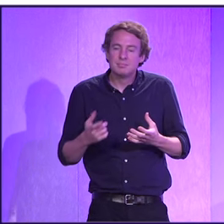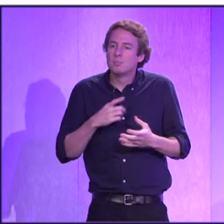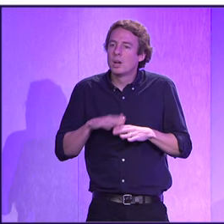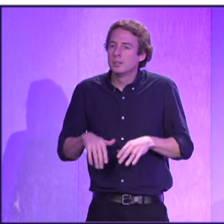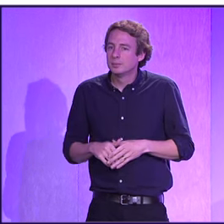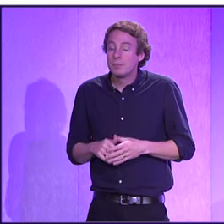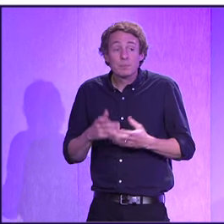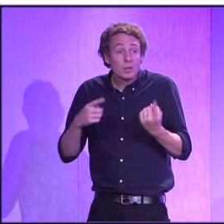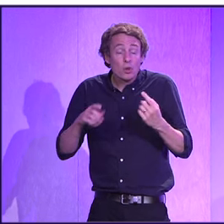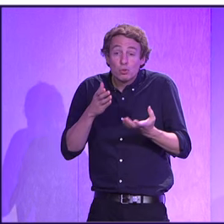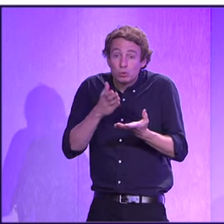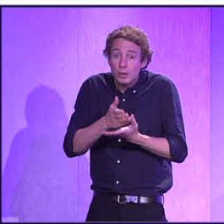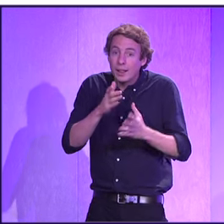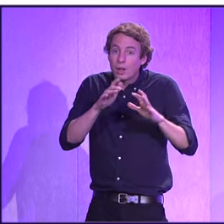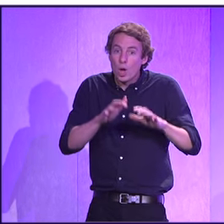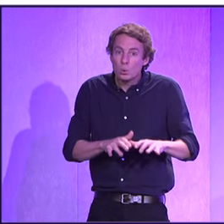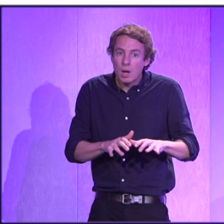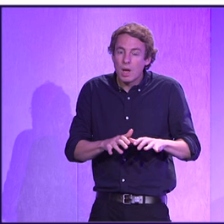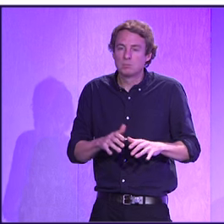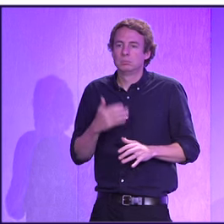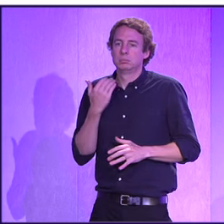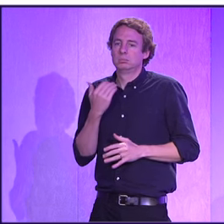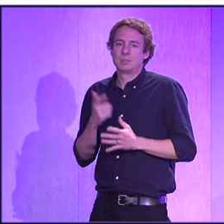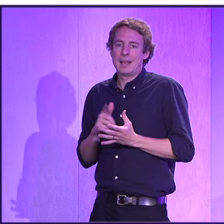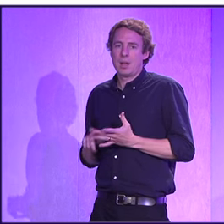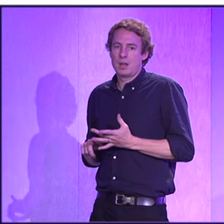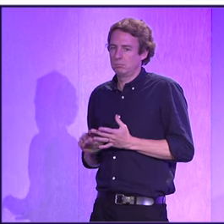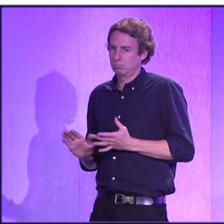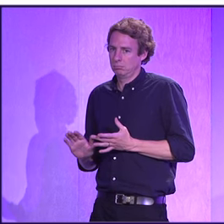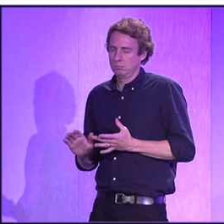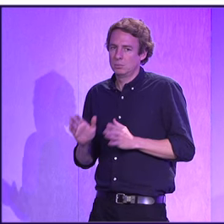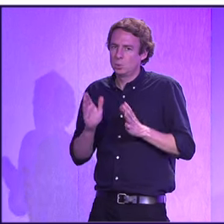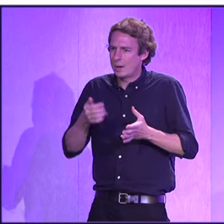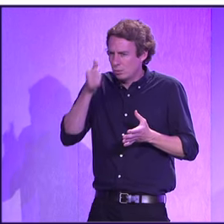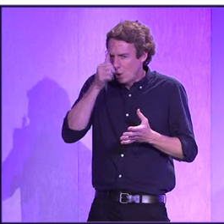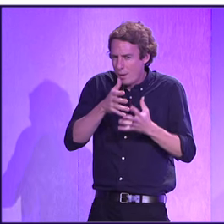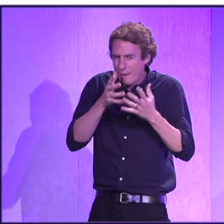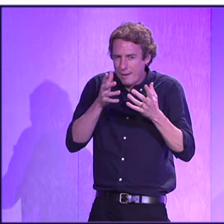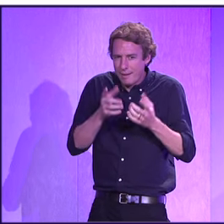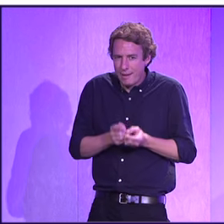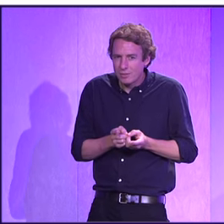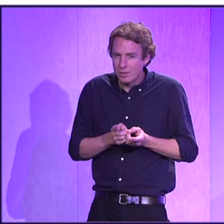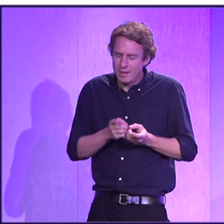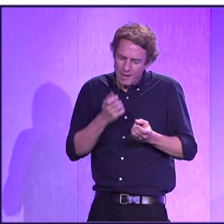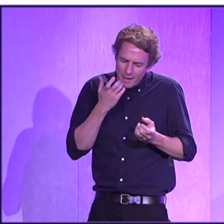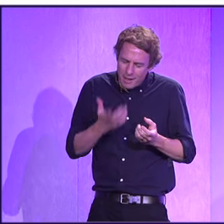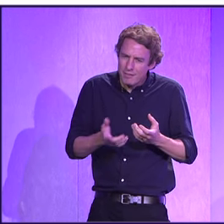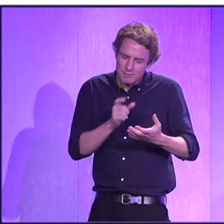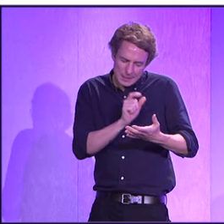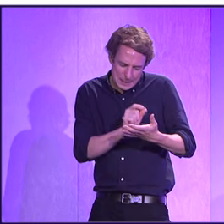you know, if you're a real coder, you don't use AI, right? You have to know every bit and byte of